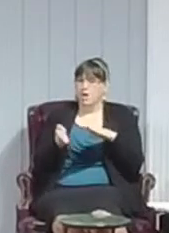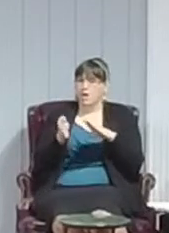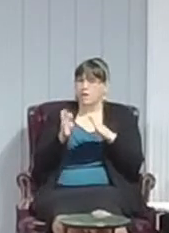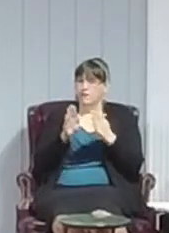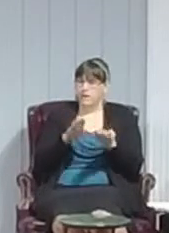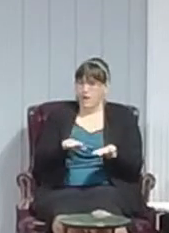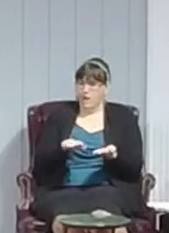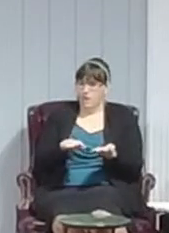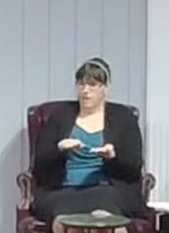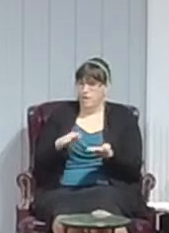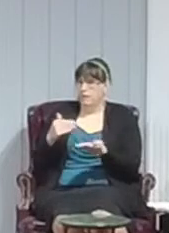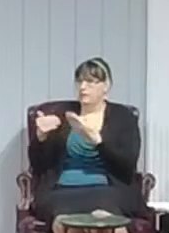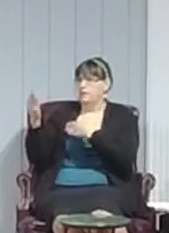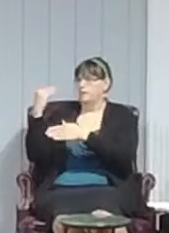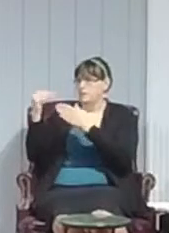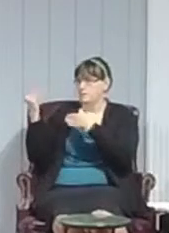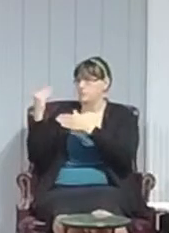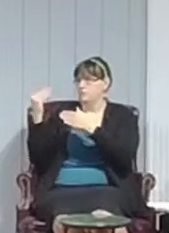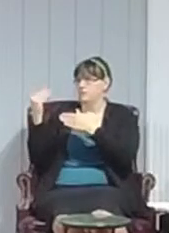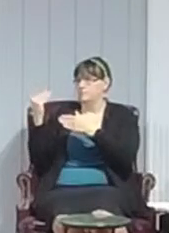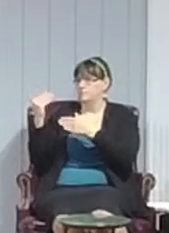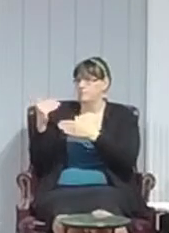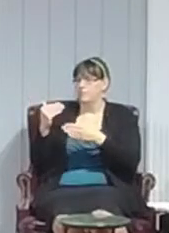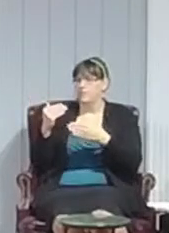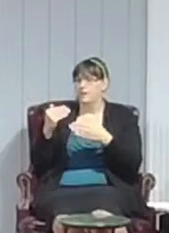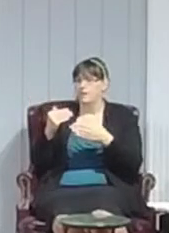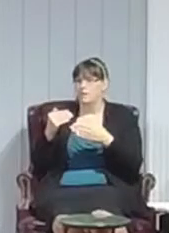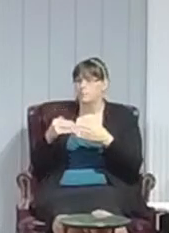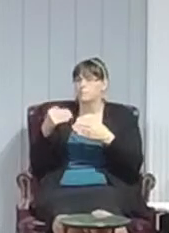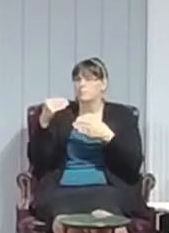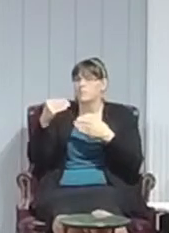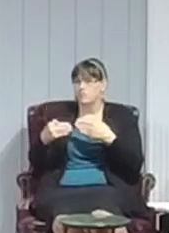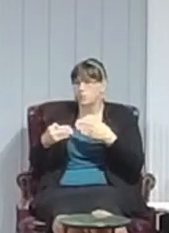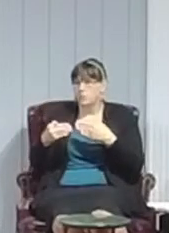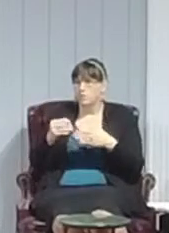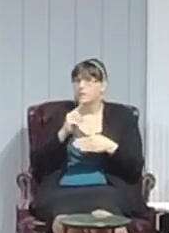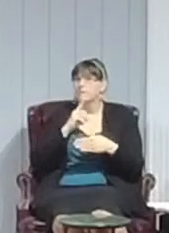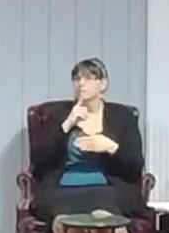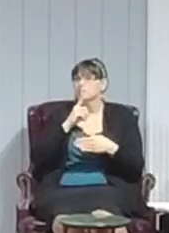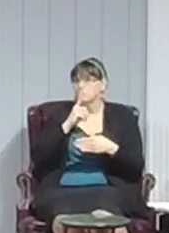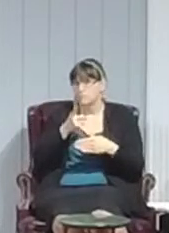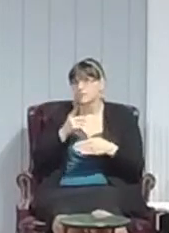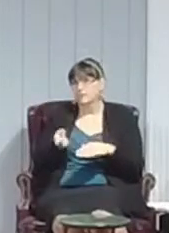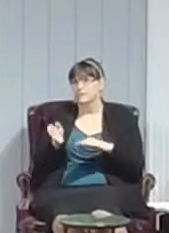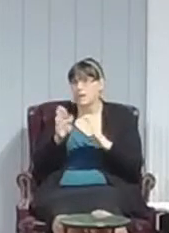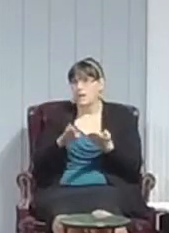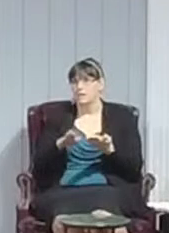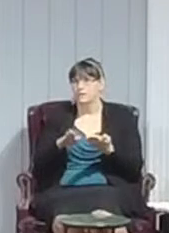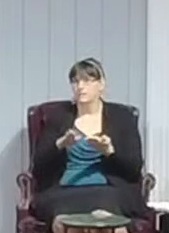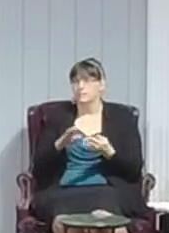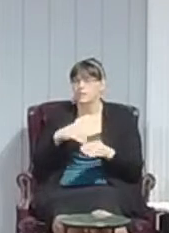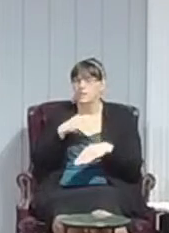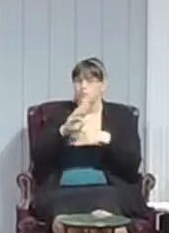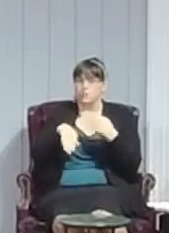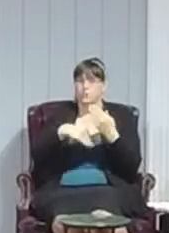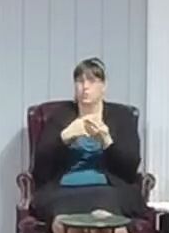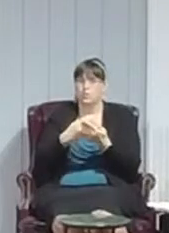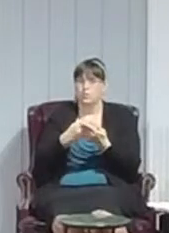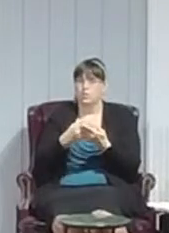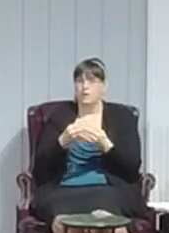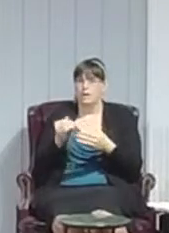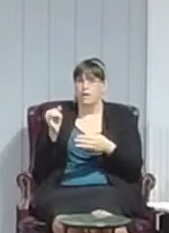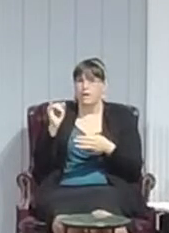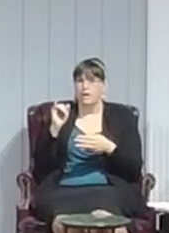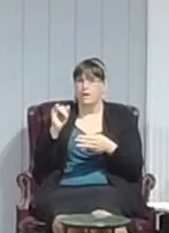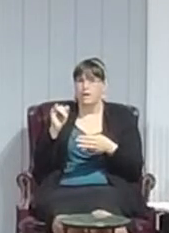at a certain time in history. A lot of people who were pronounced dead before they were dead. That's like the whole idea of that about awake, you